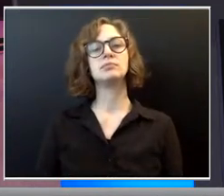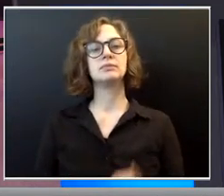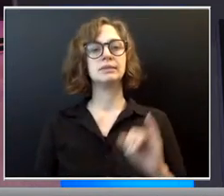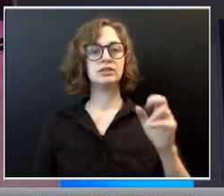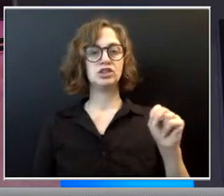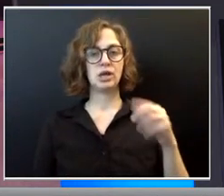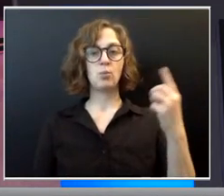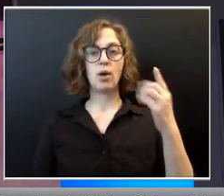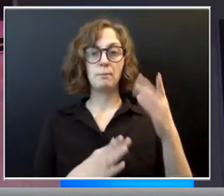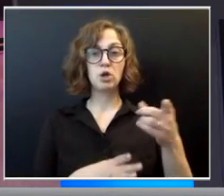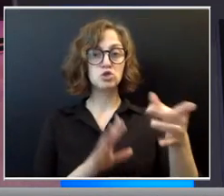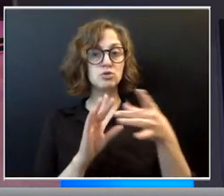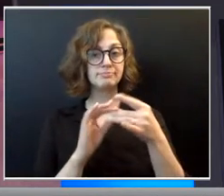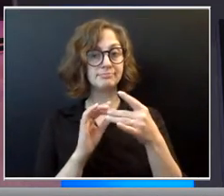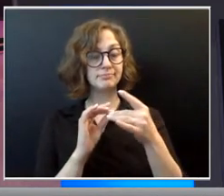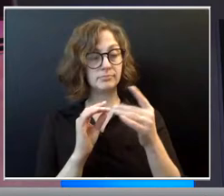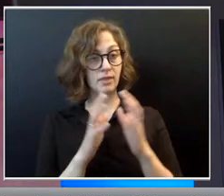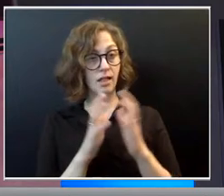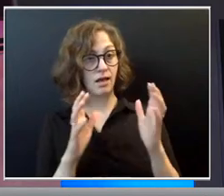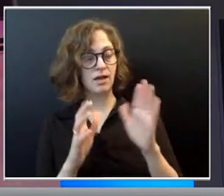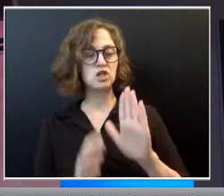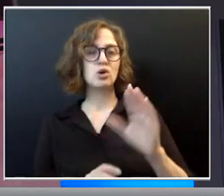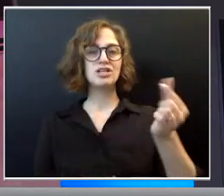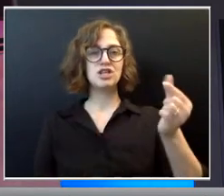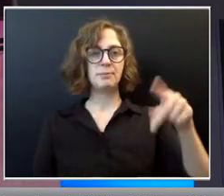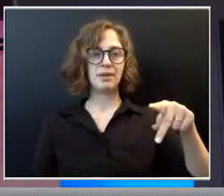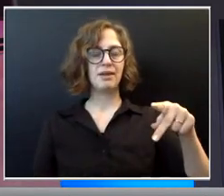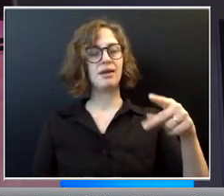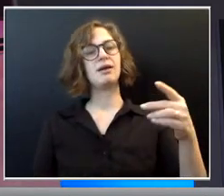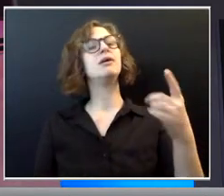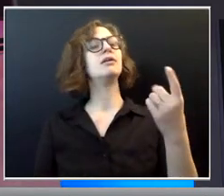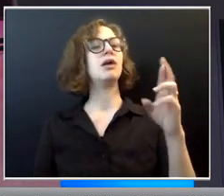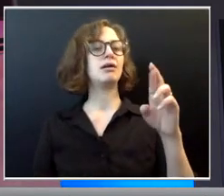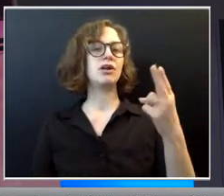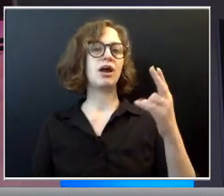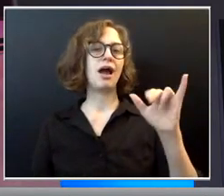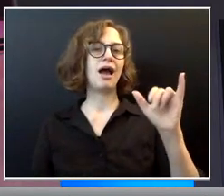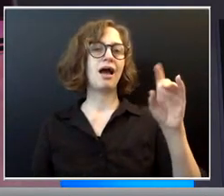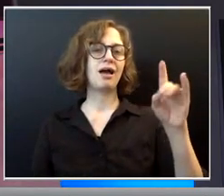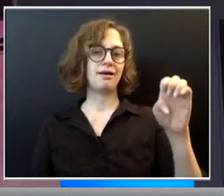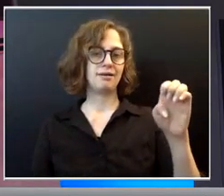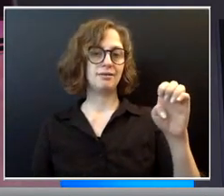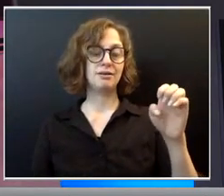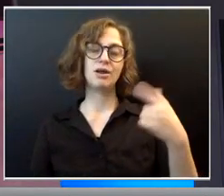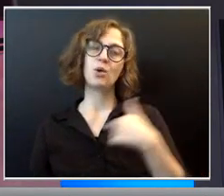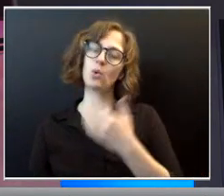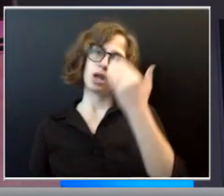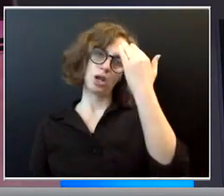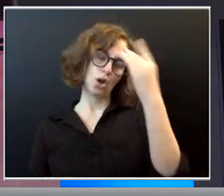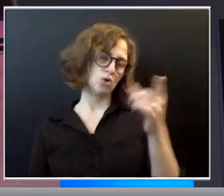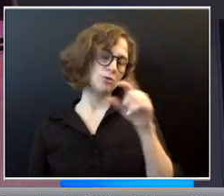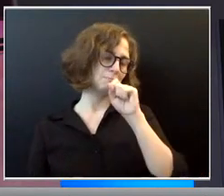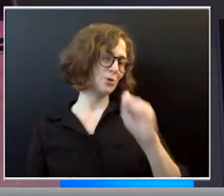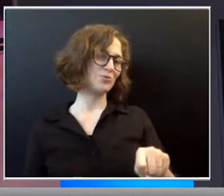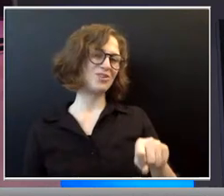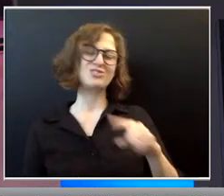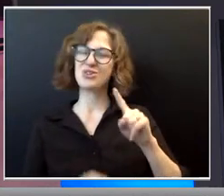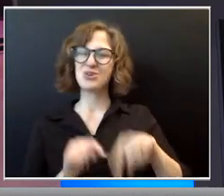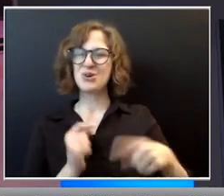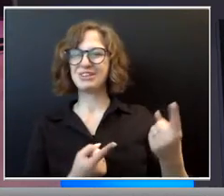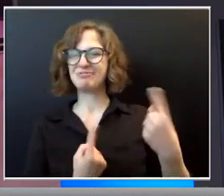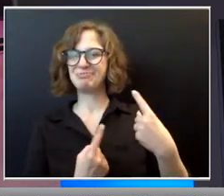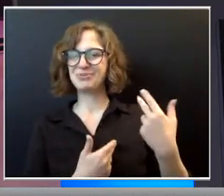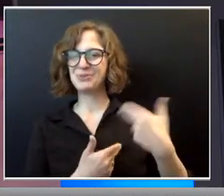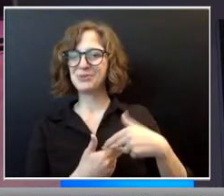your general practitioner, Dr. Rita Hyde. Mm-hmm. Dr. Hyde, we know you love her. She couldn't be here today because she's traveling right